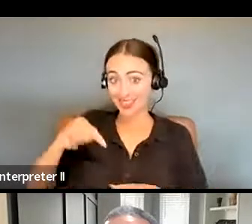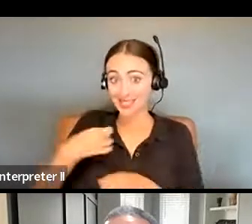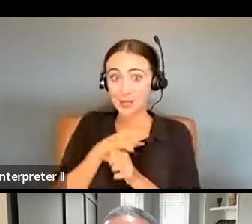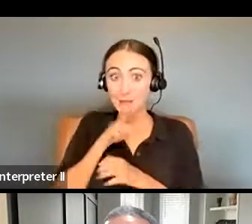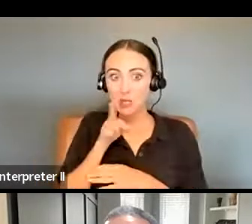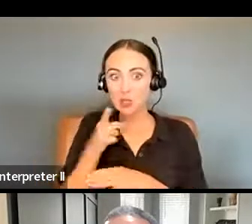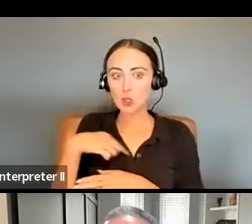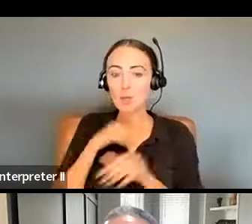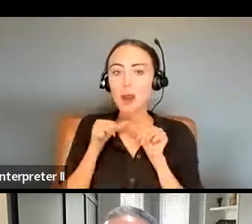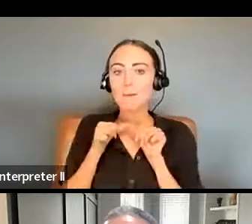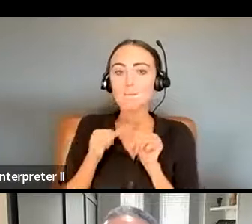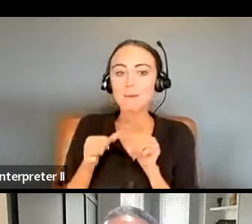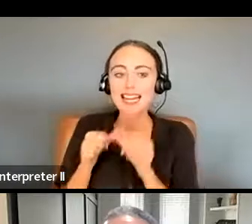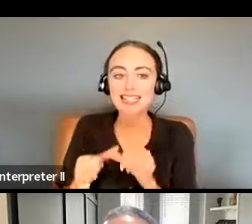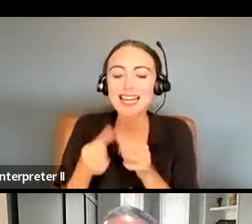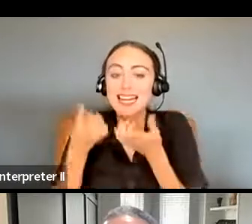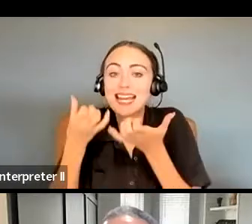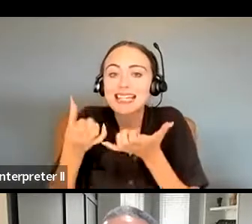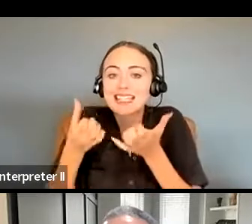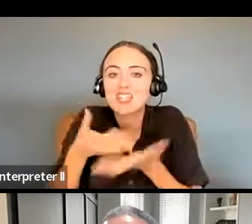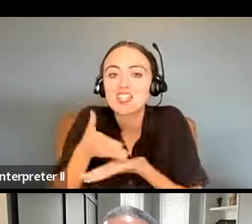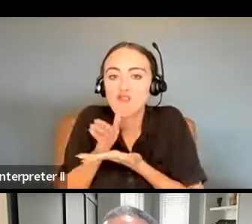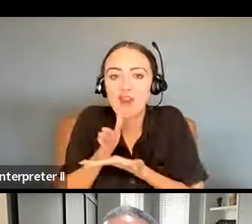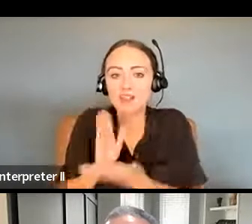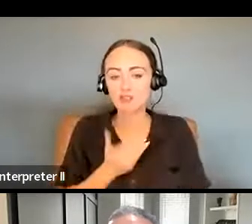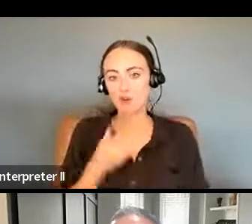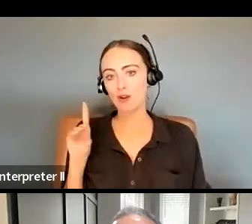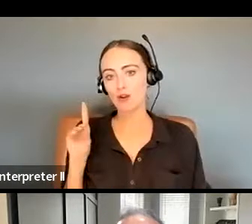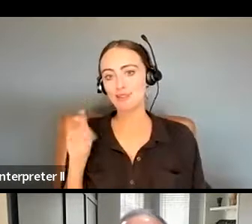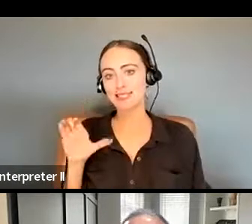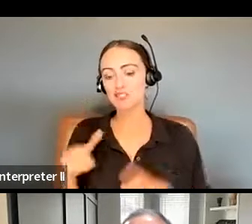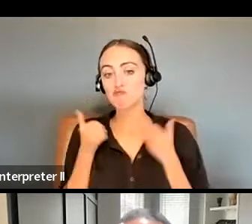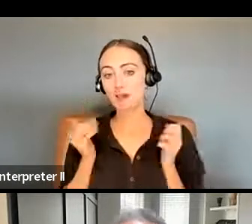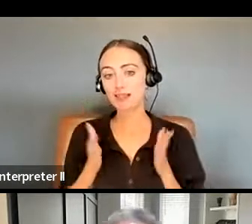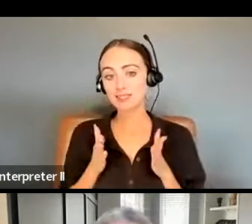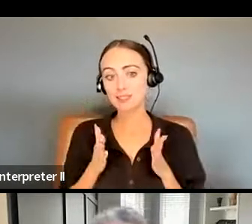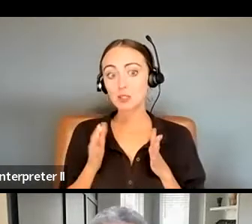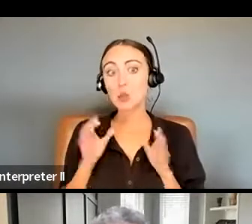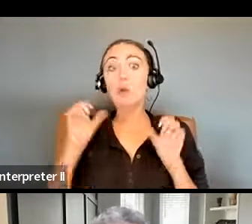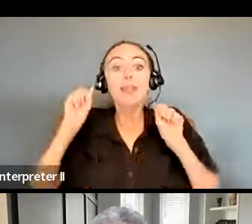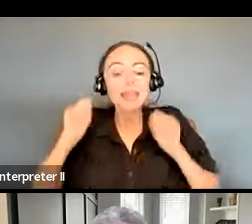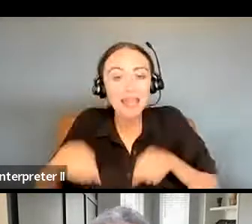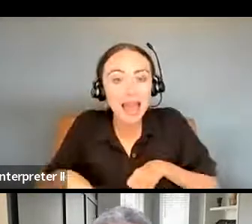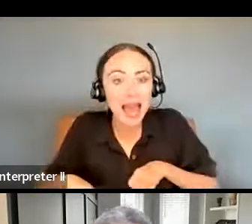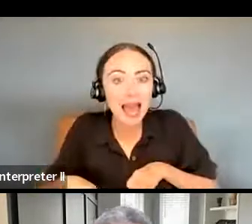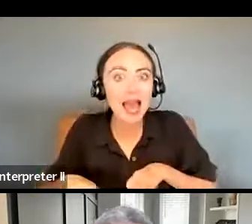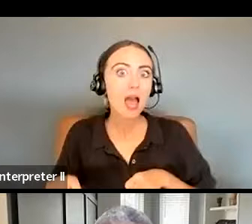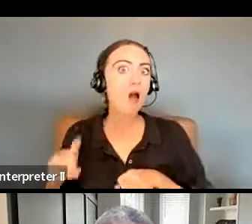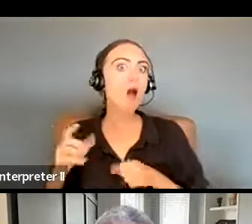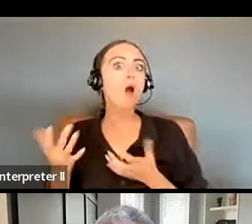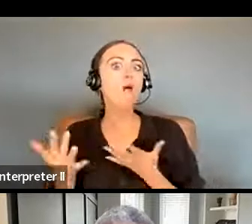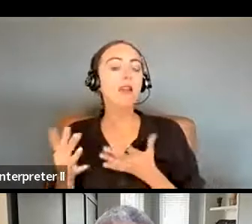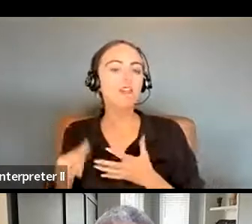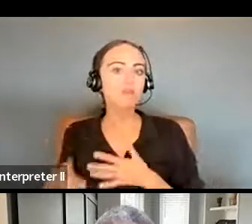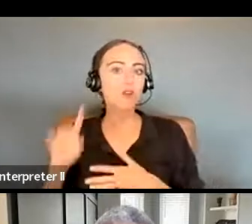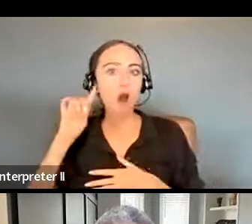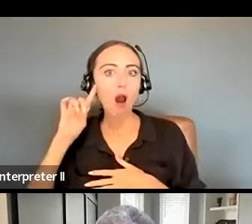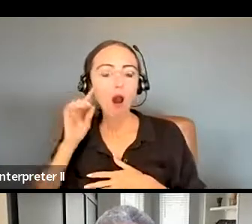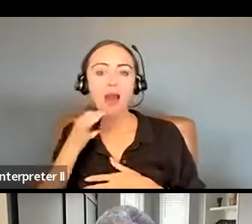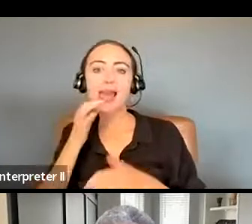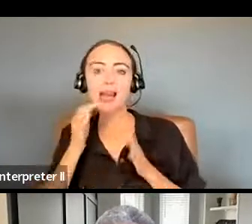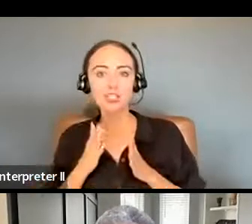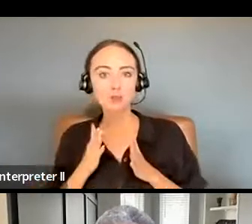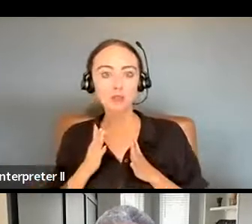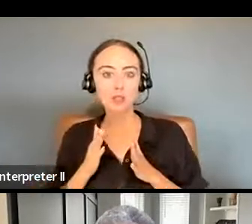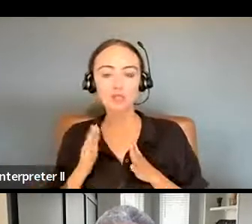that we're maintaining existing rights for our DC residents so that we can hear from experts during the hearing